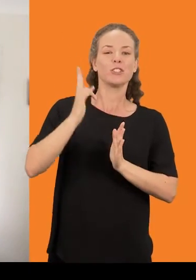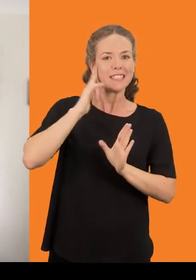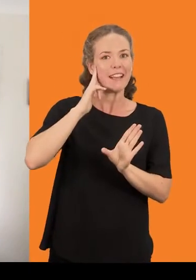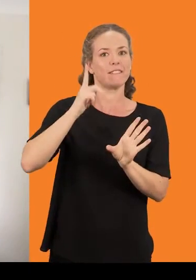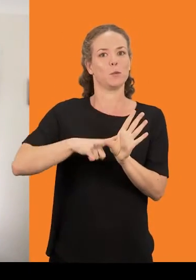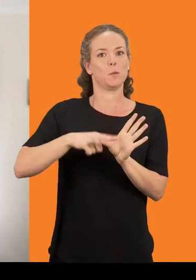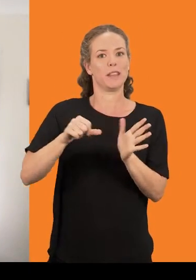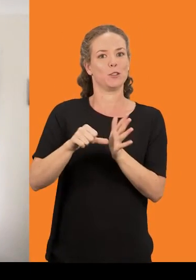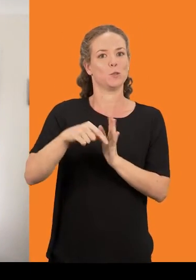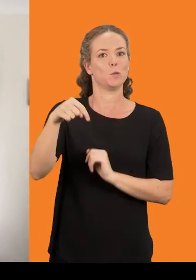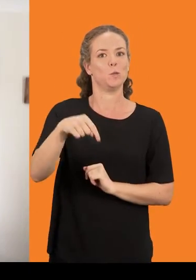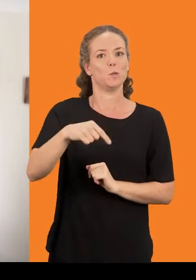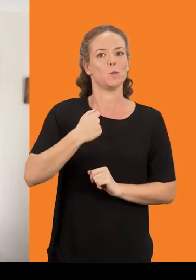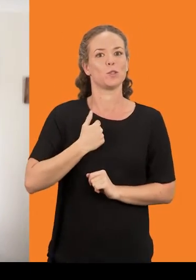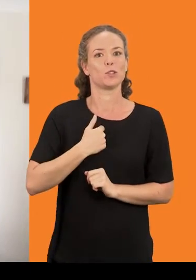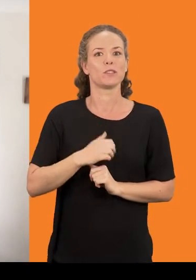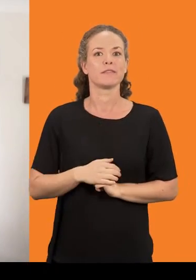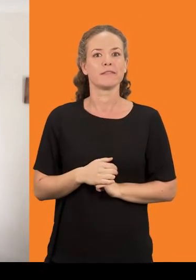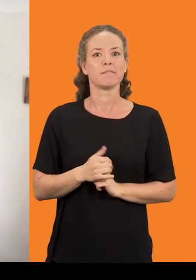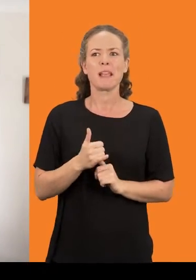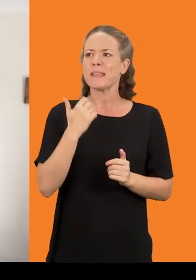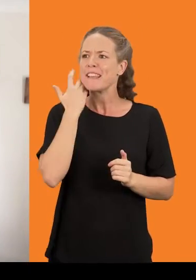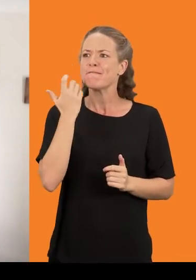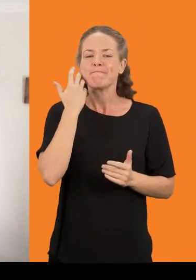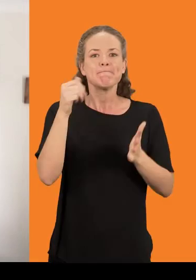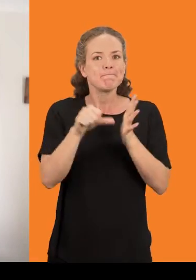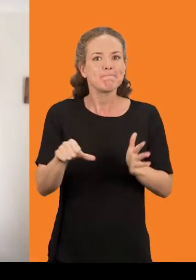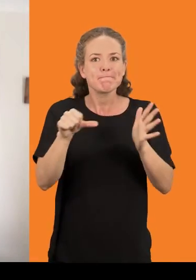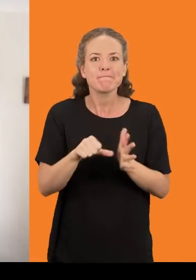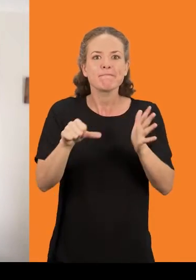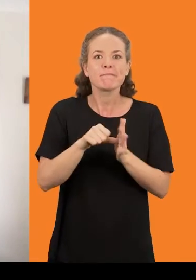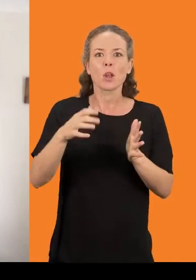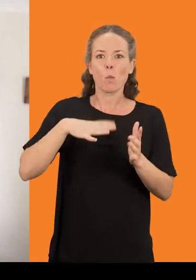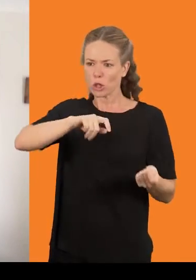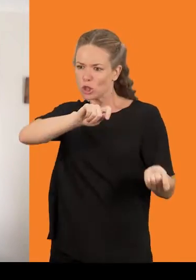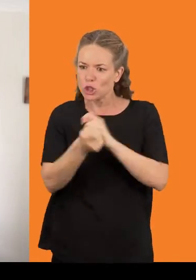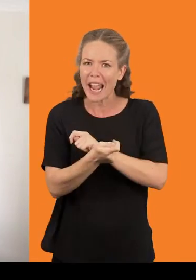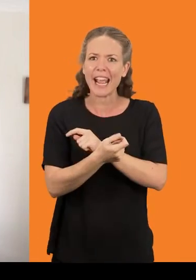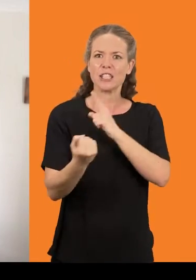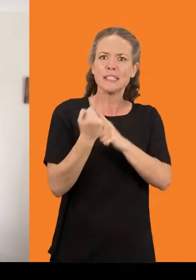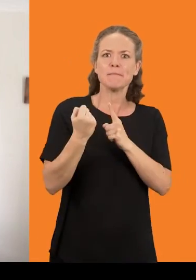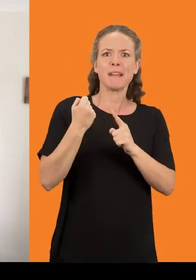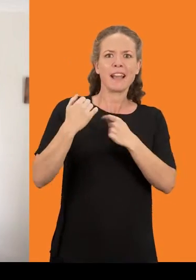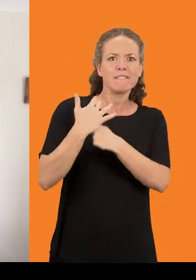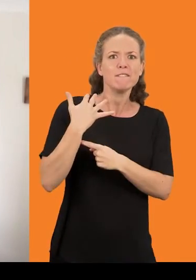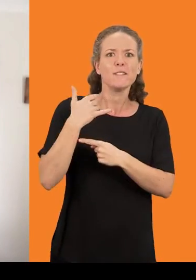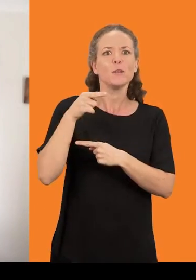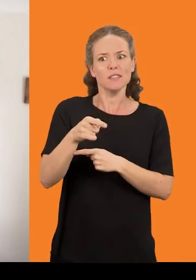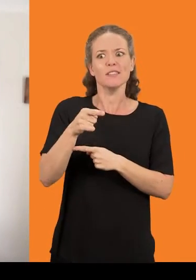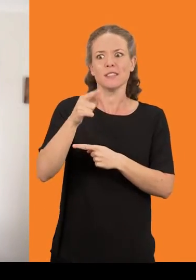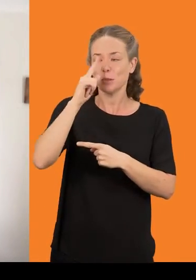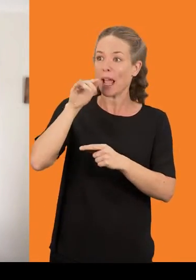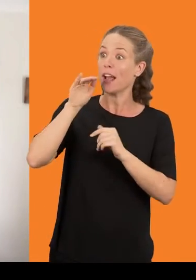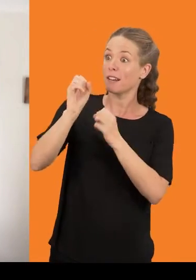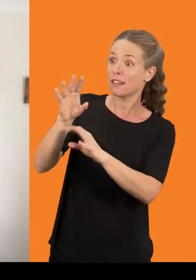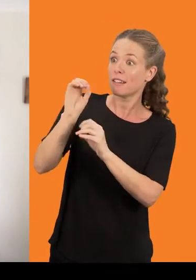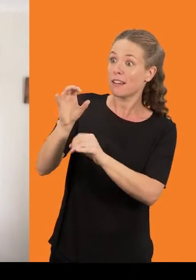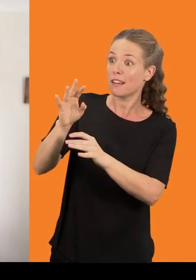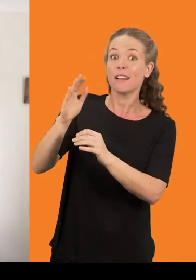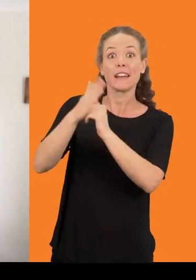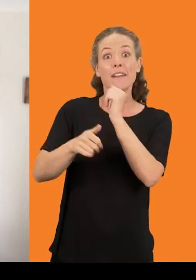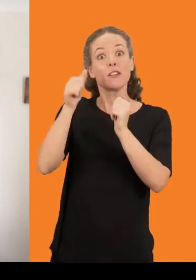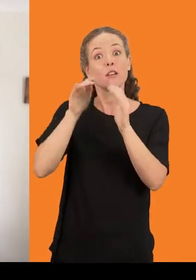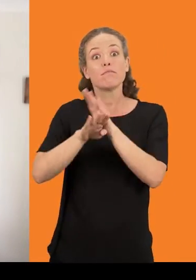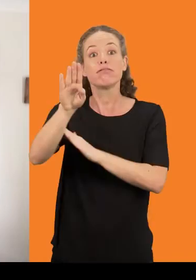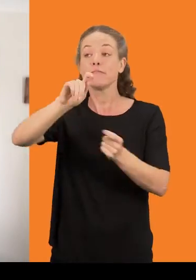issues affecting deaf young people. If you tell them what you find difficult in everyday life or what you want to see changed and how that affects you, that could often lead to